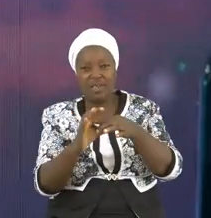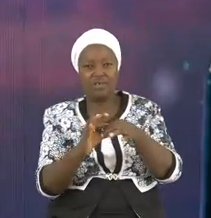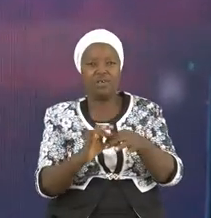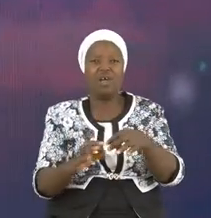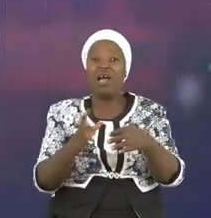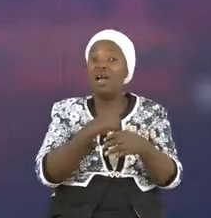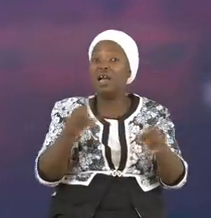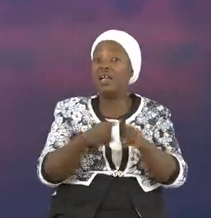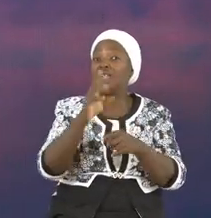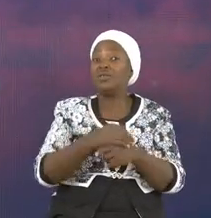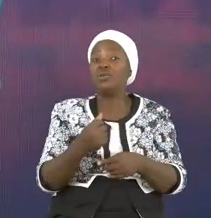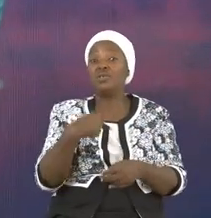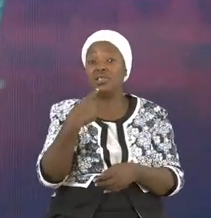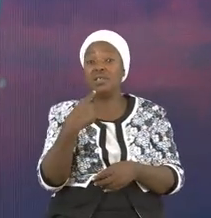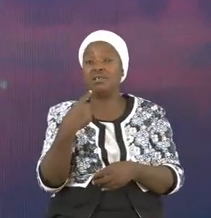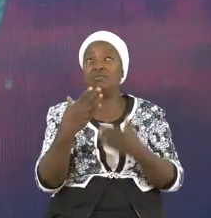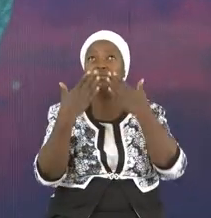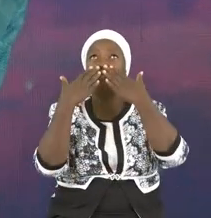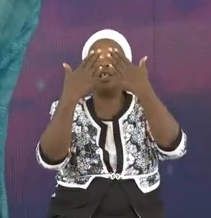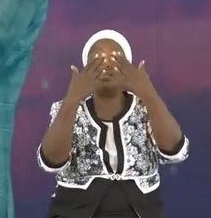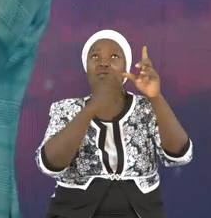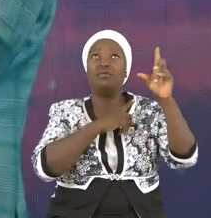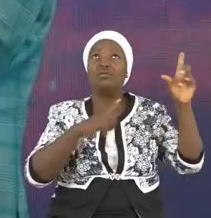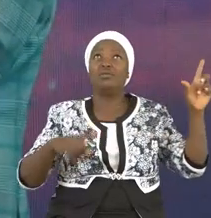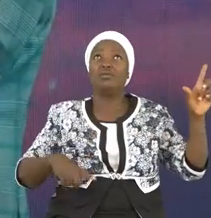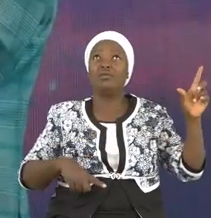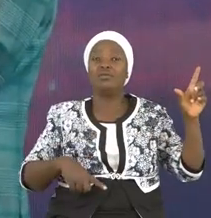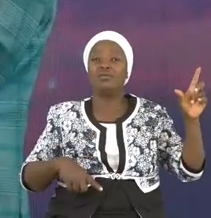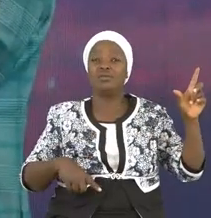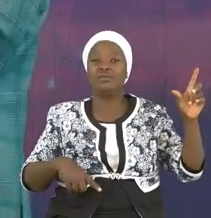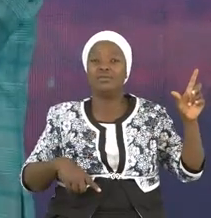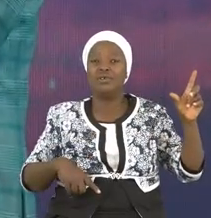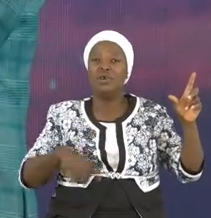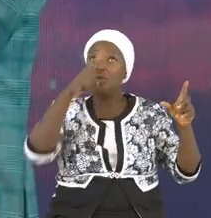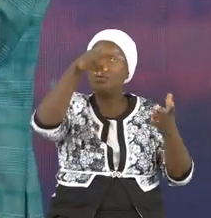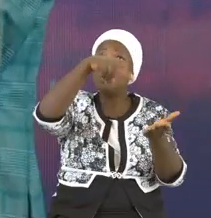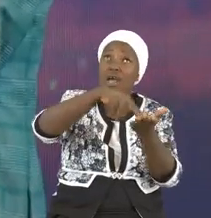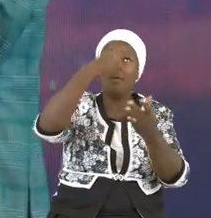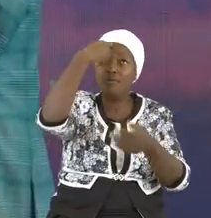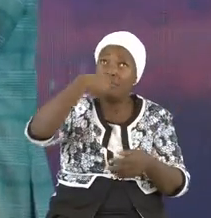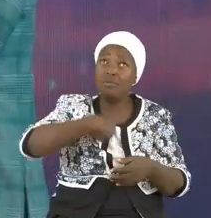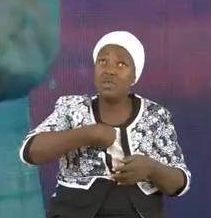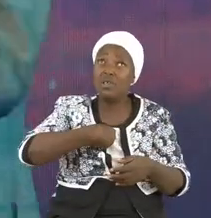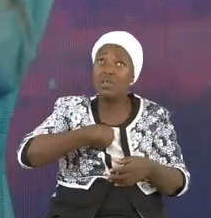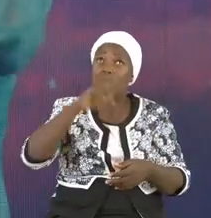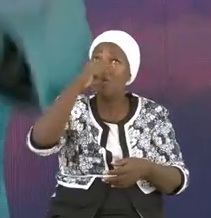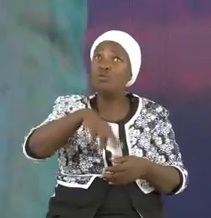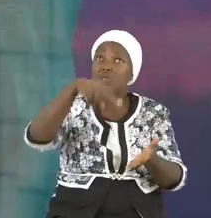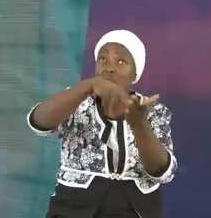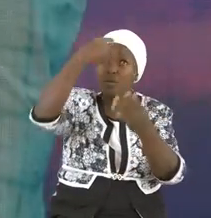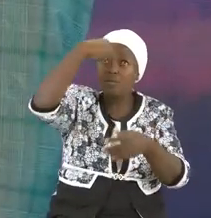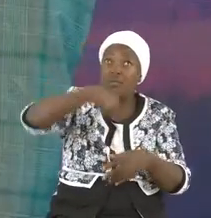say, thank you, Lord, you stand for me. You represent me. You are